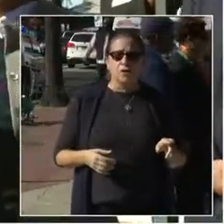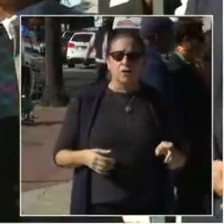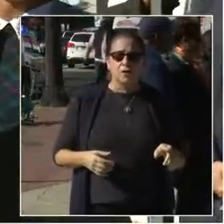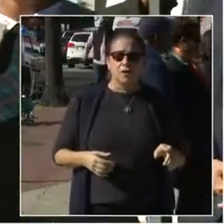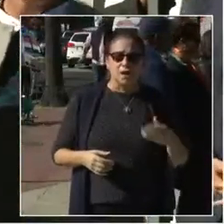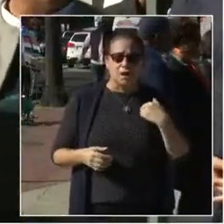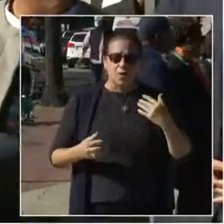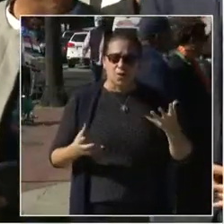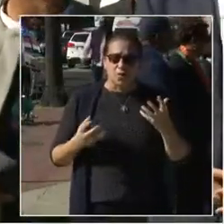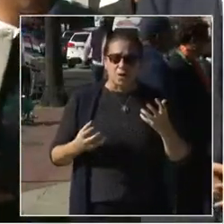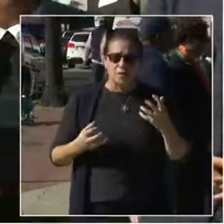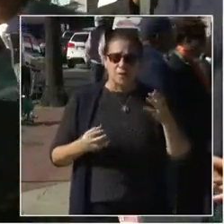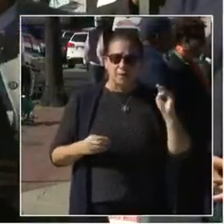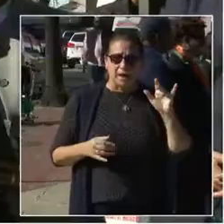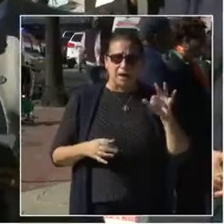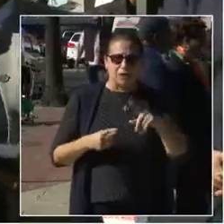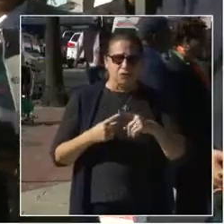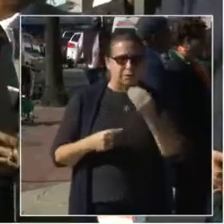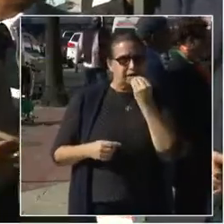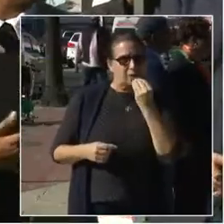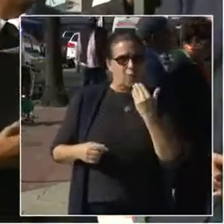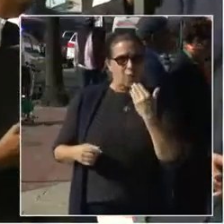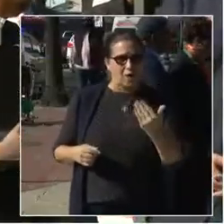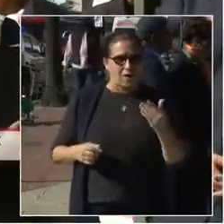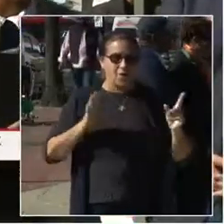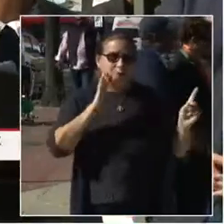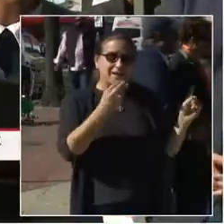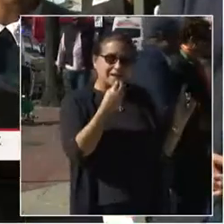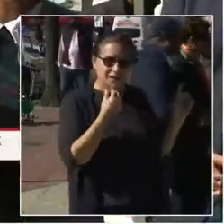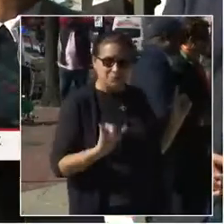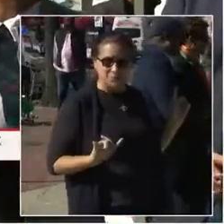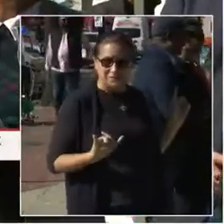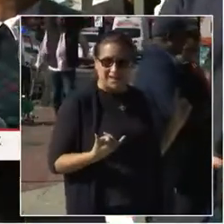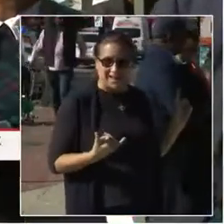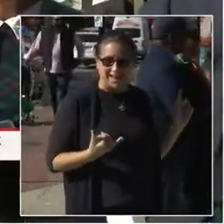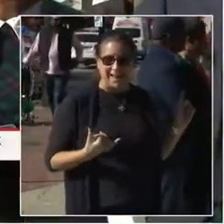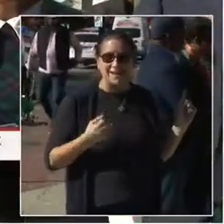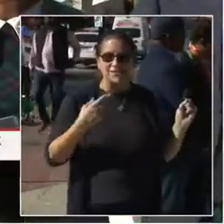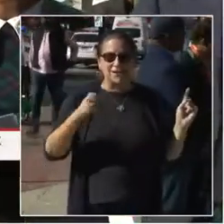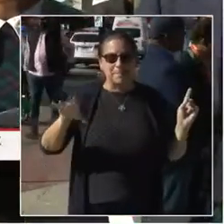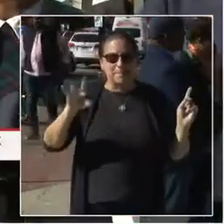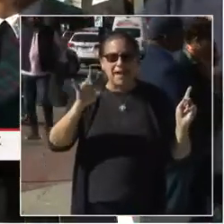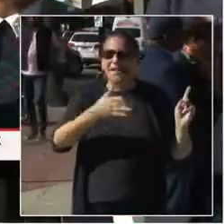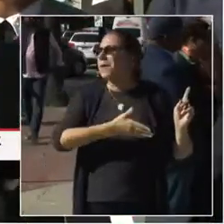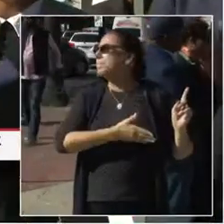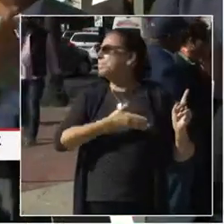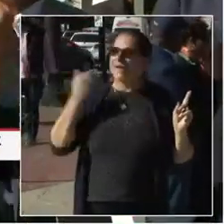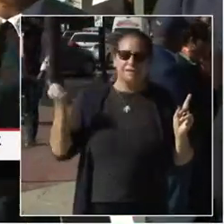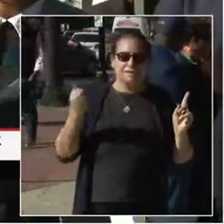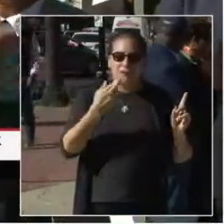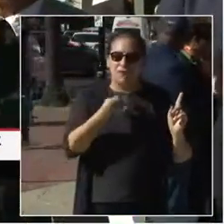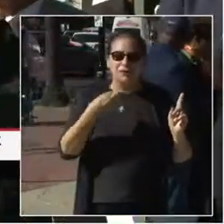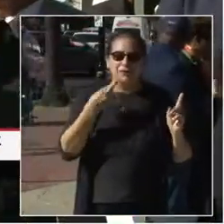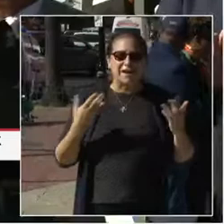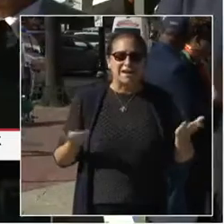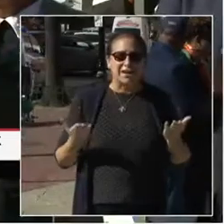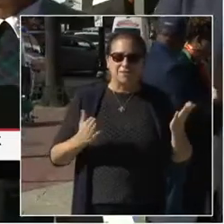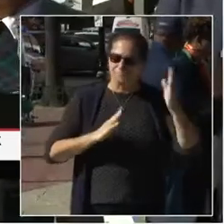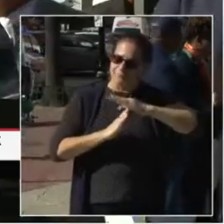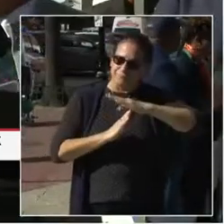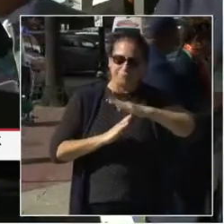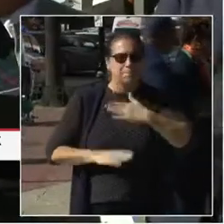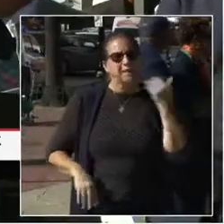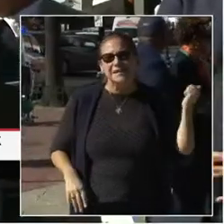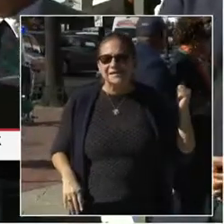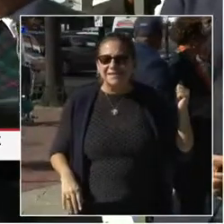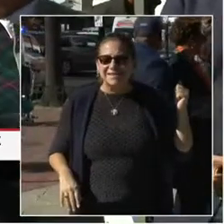good, and she came to the best restaurant, fast casual restaurant in the best neighborhood, Charlie Joint Park. So I just like to